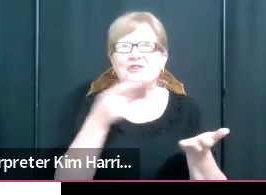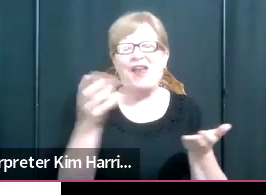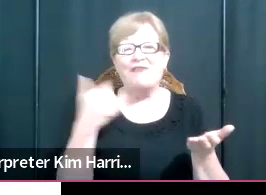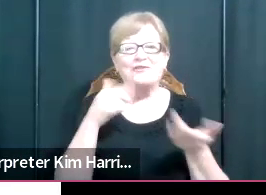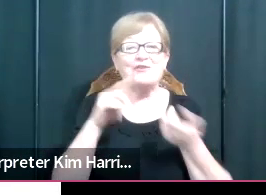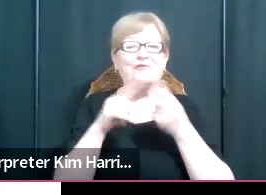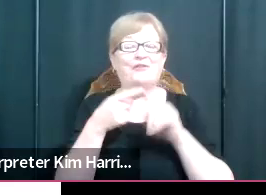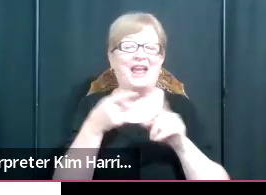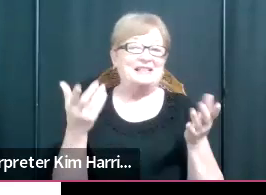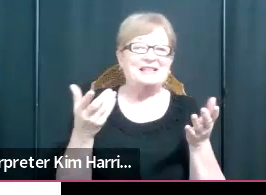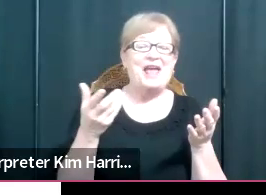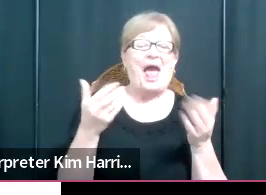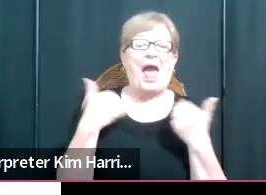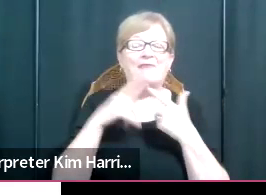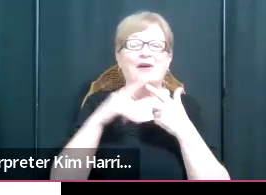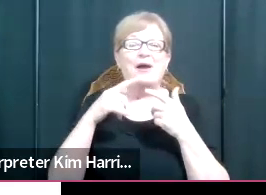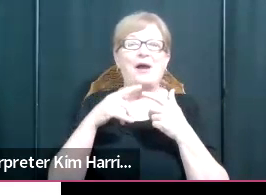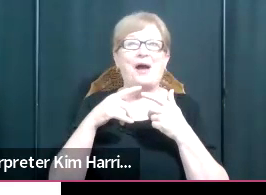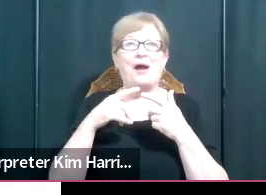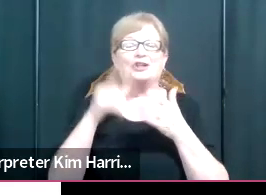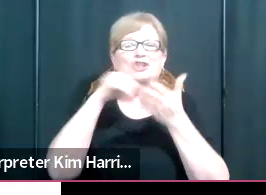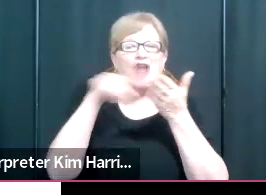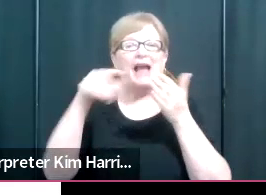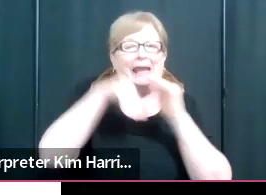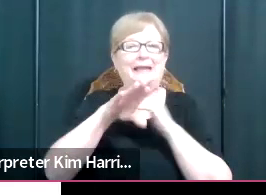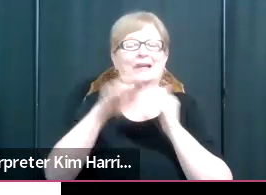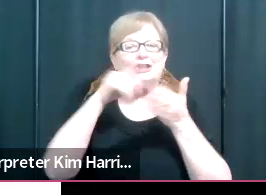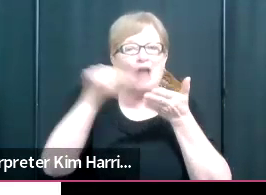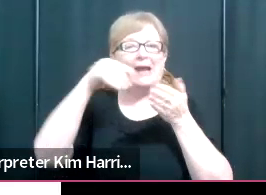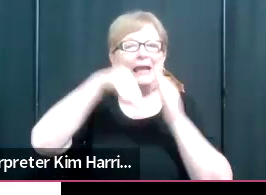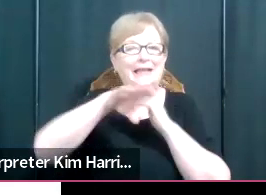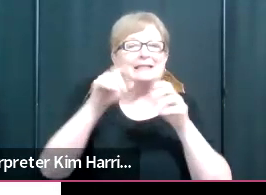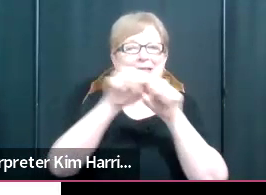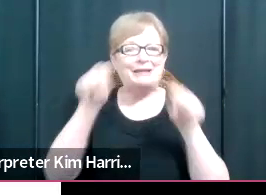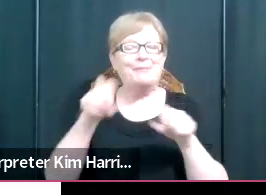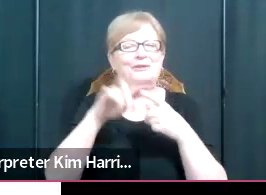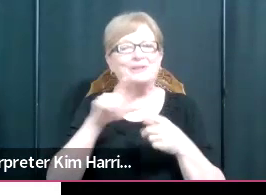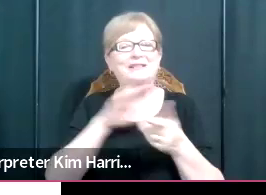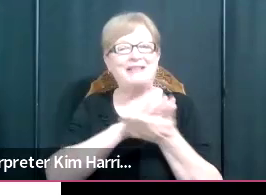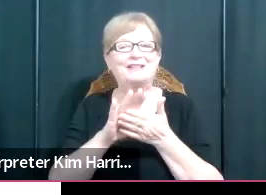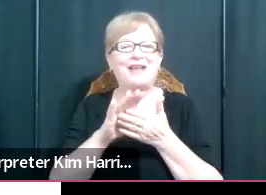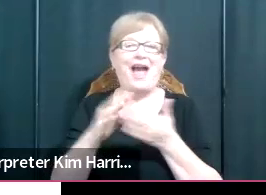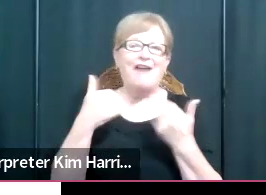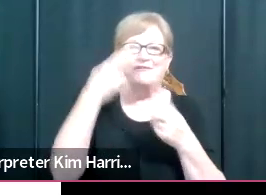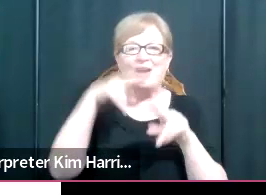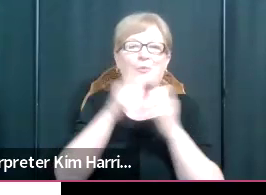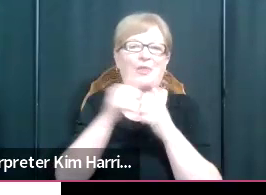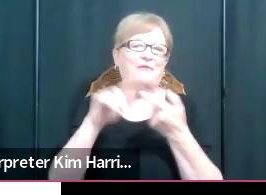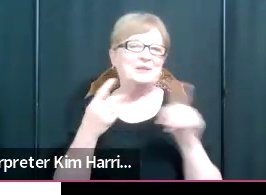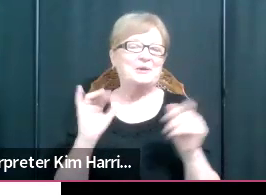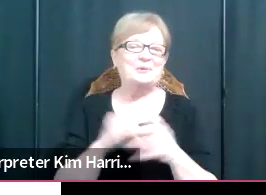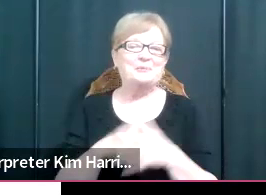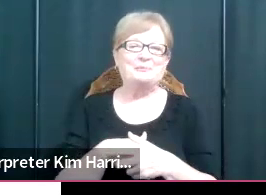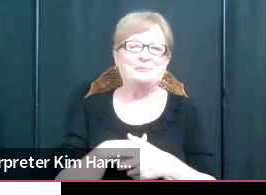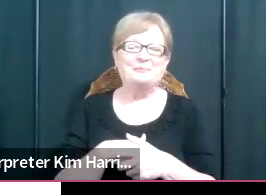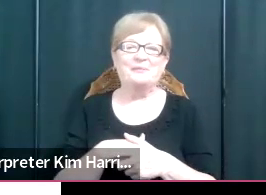as a built-in backup check-in system. And it's just it's a nice way to engage with your friends too. Because